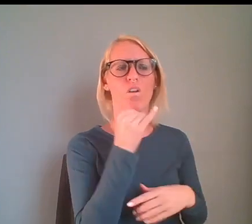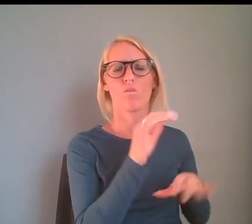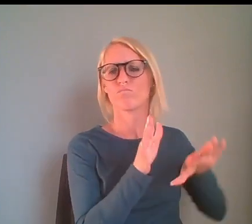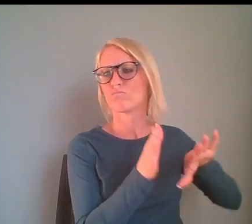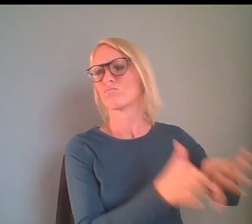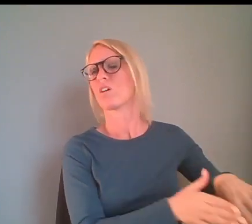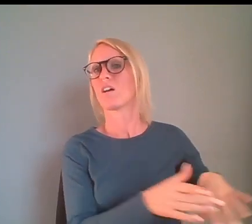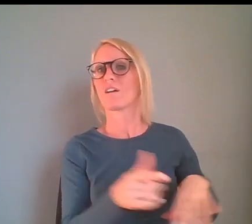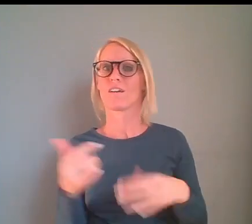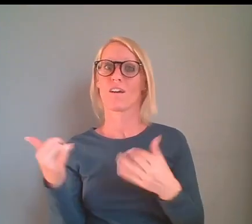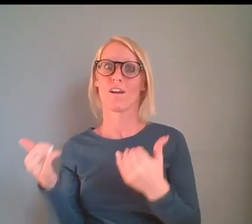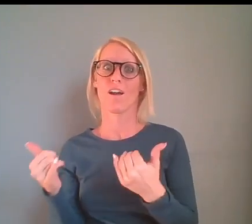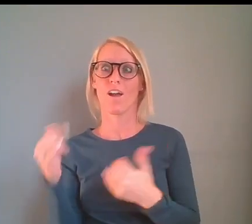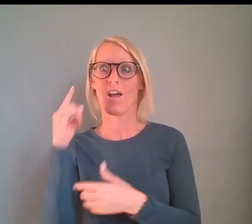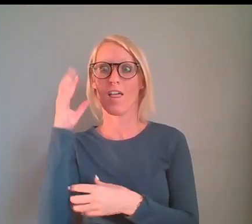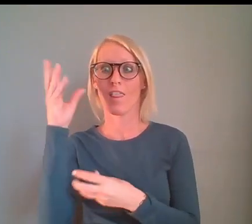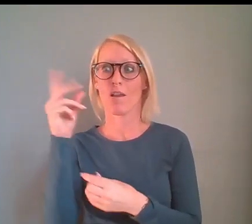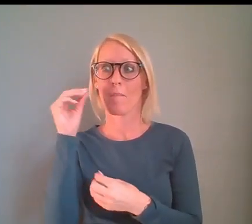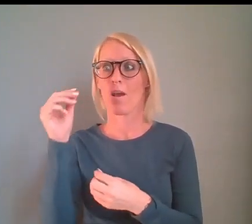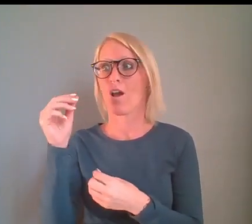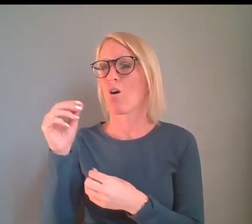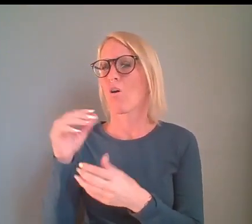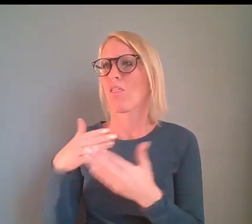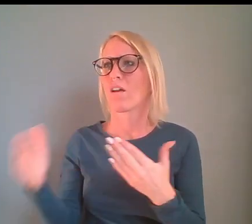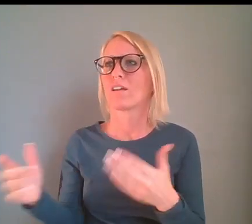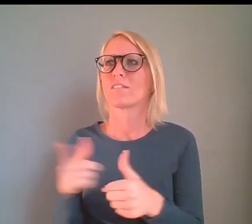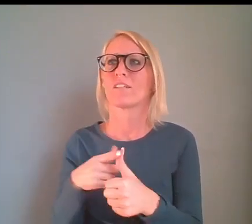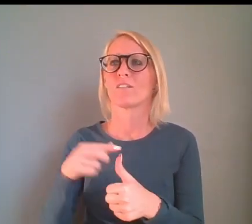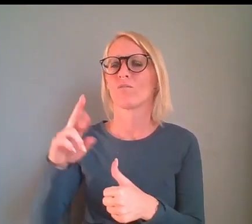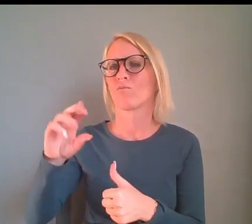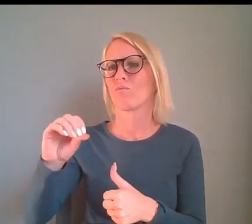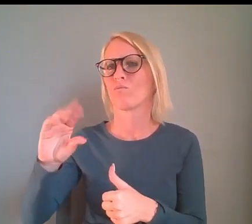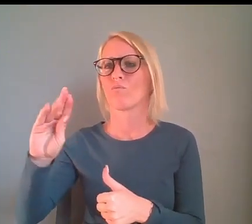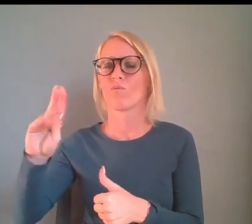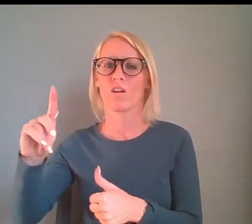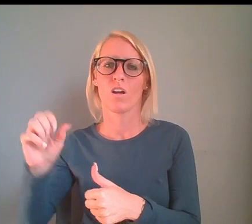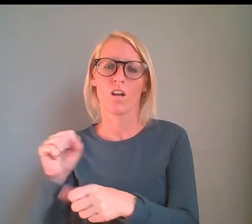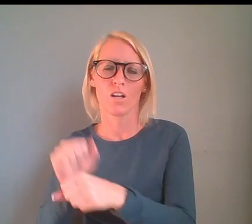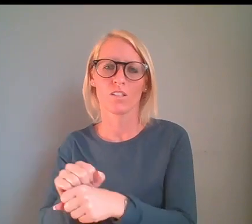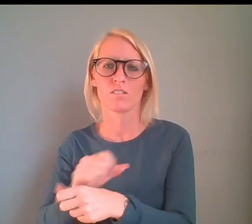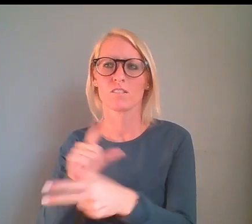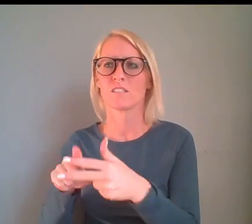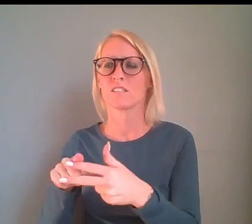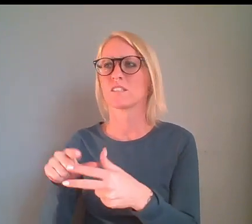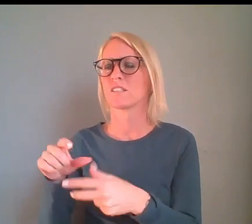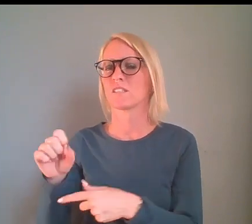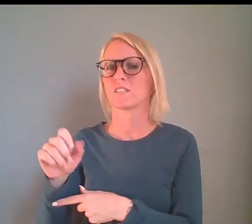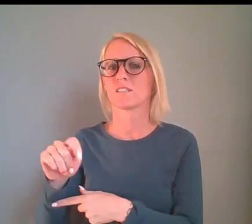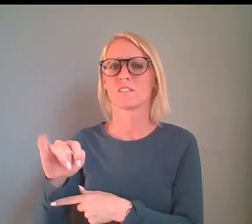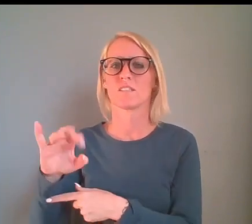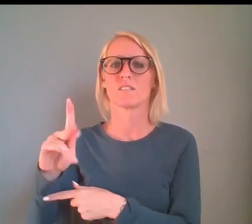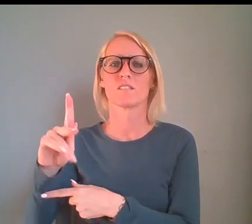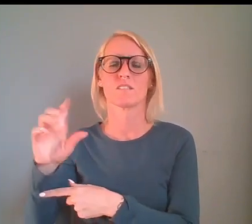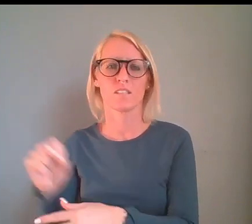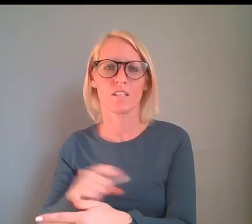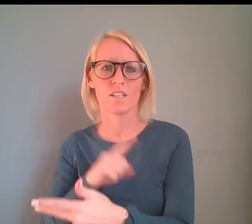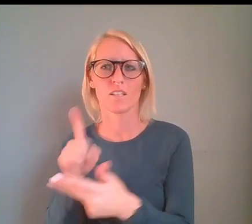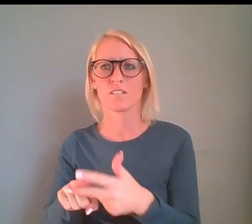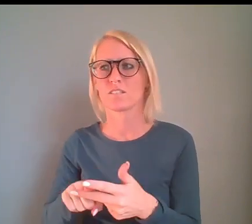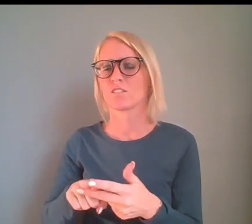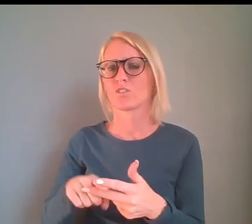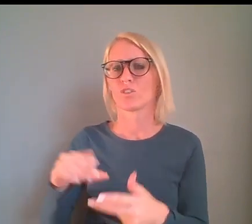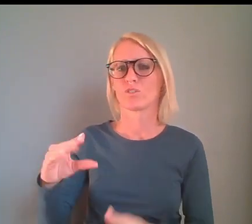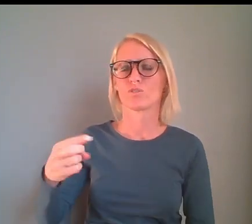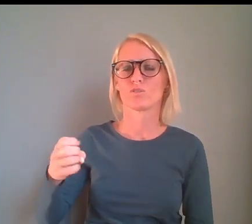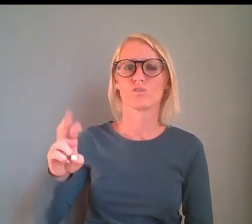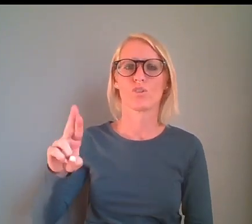like rocks and sticks, and you can build things with rocks, and you can find charcoal in fire pits and draw